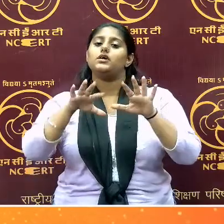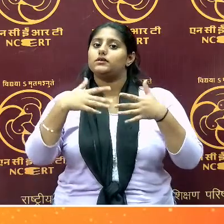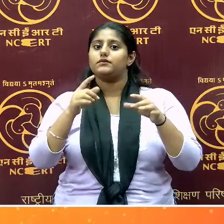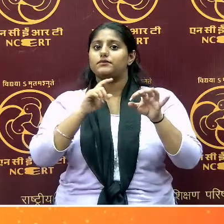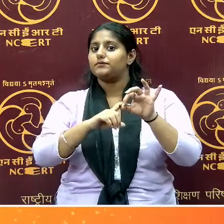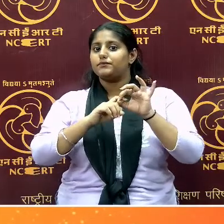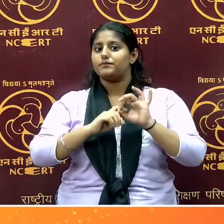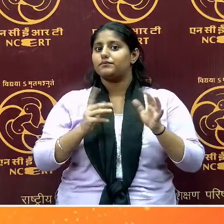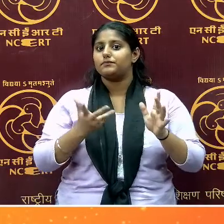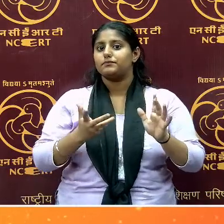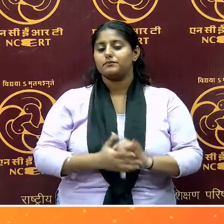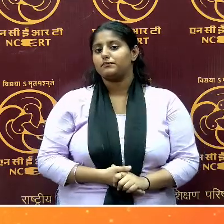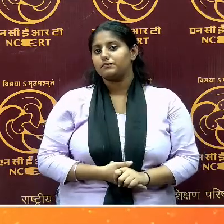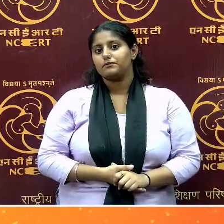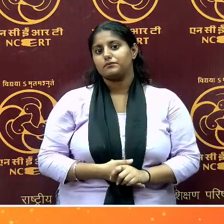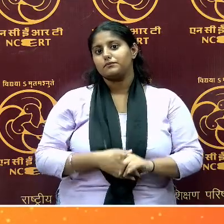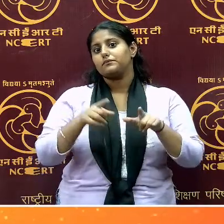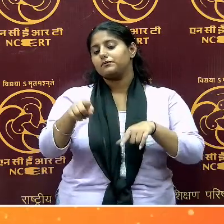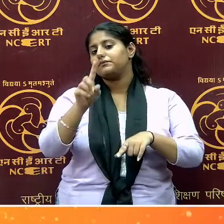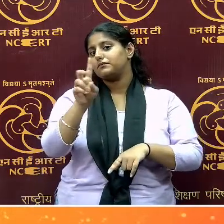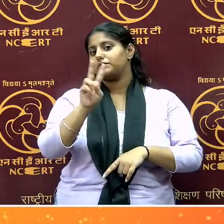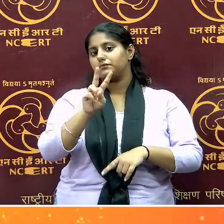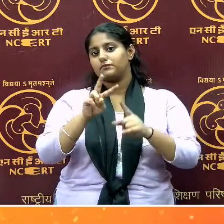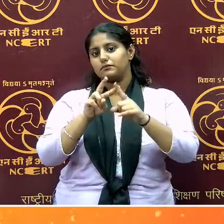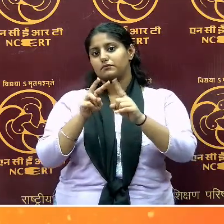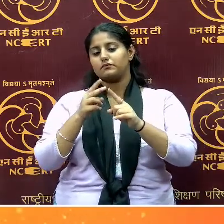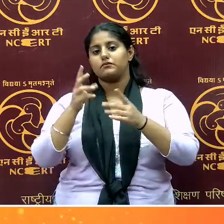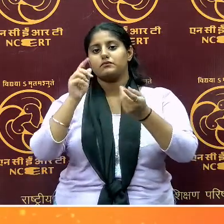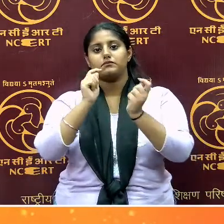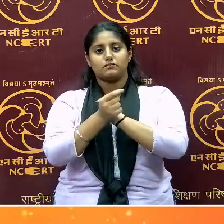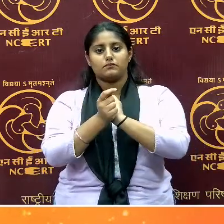have to interchange two digits of